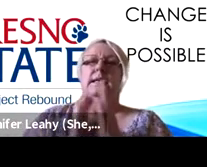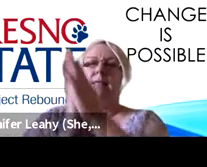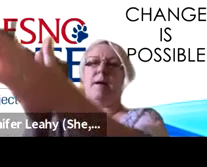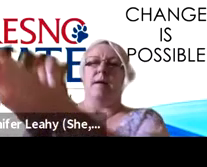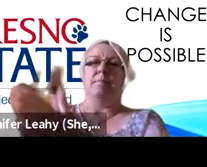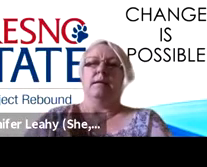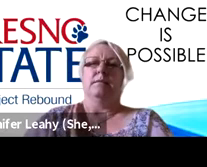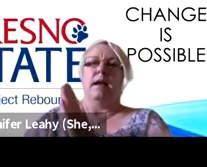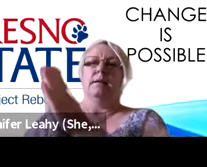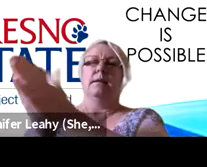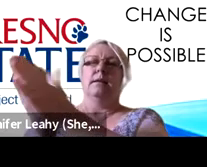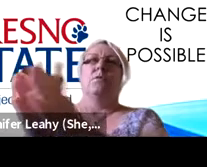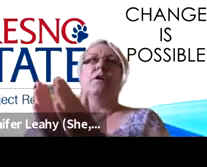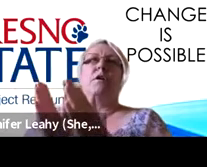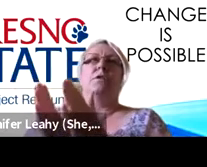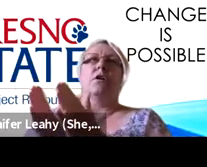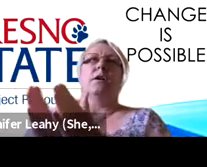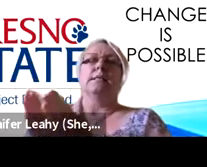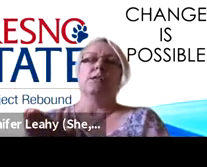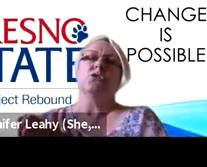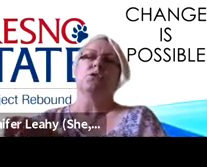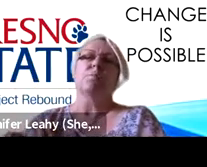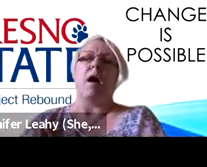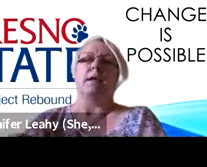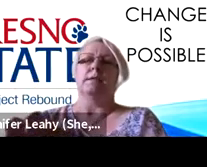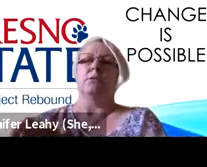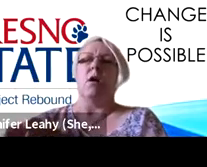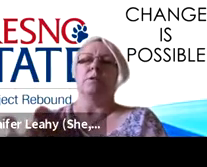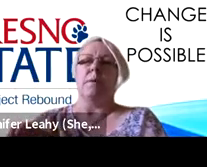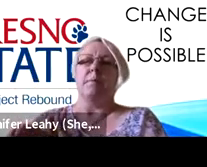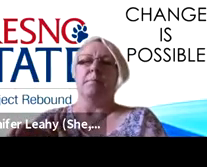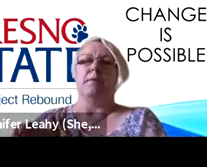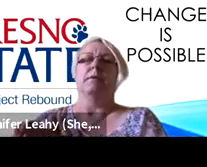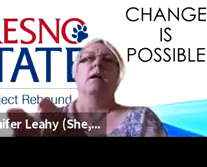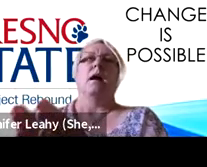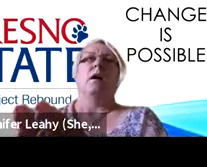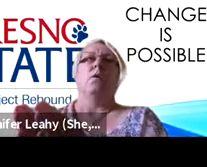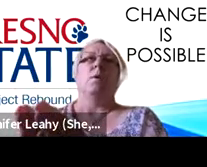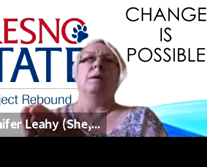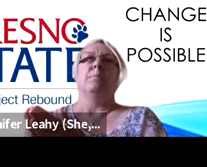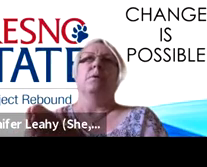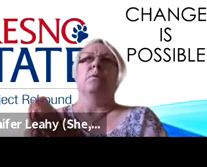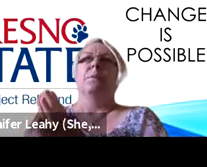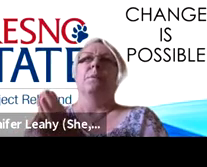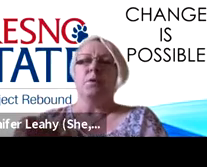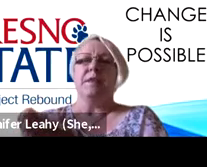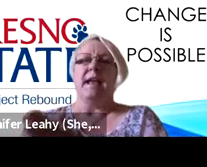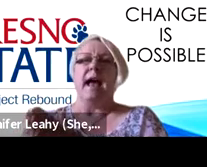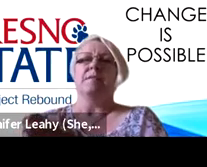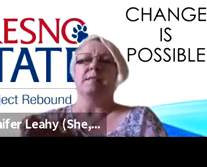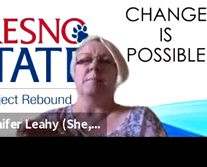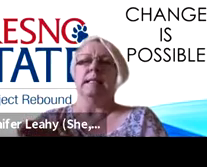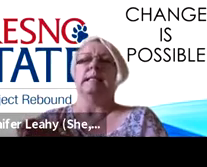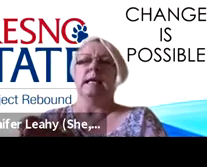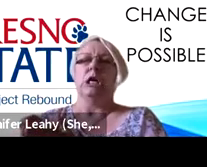connected in this pipeline, right? There are intentional spots along the pipeline where people know that they